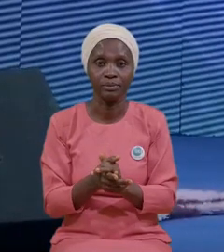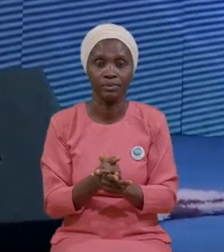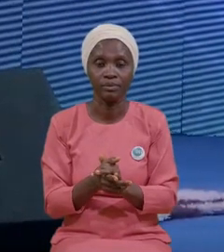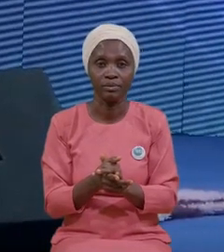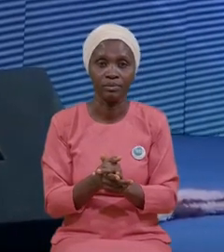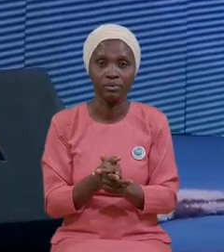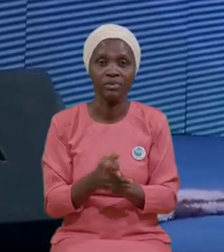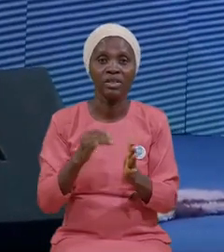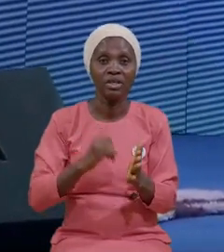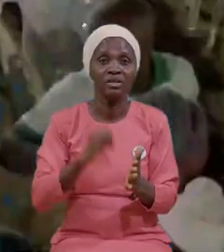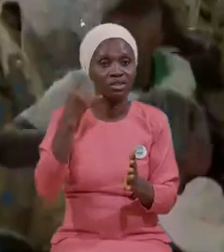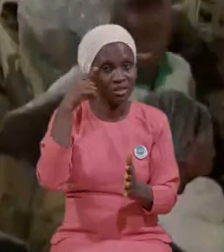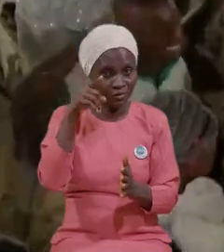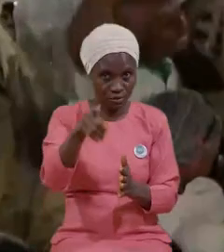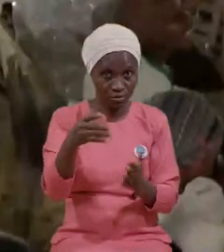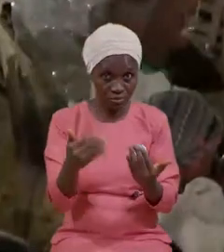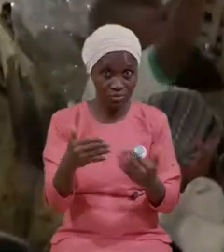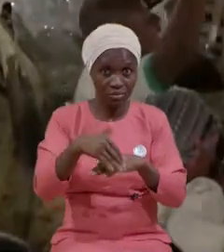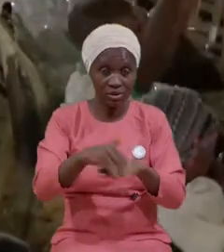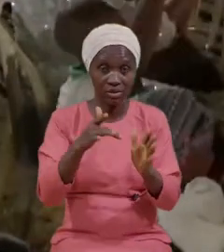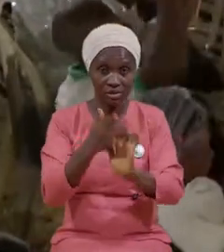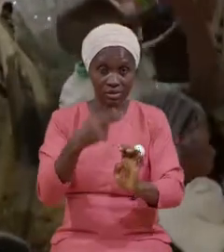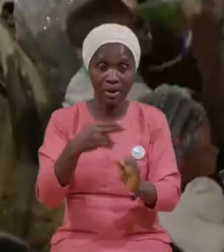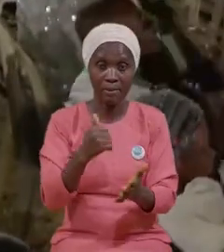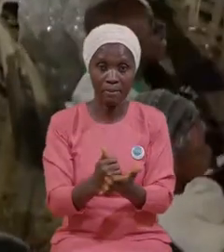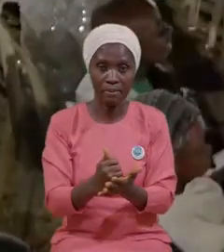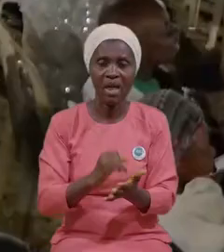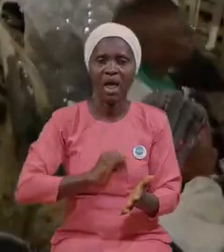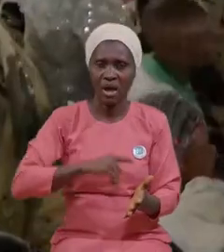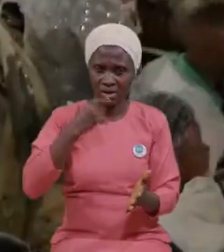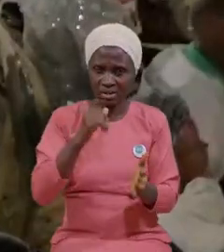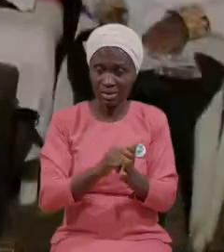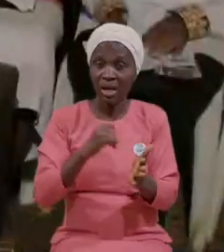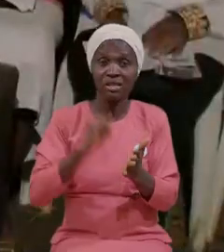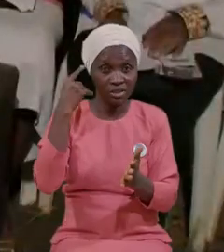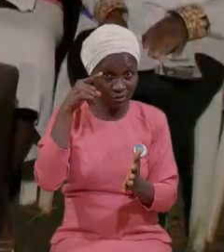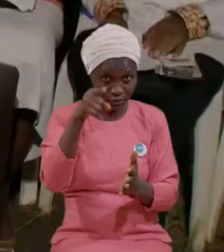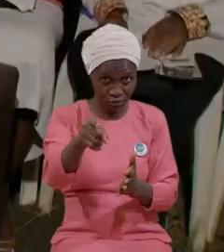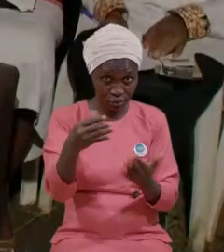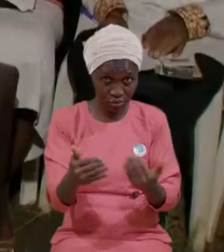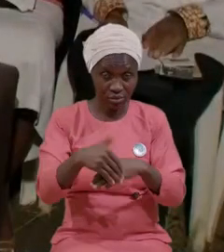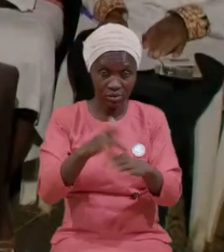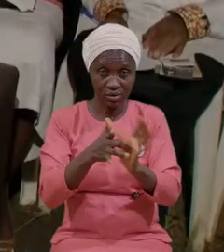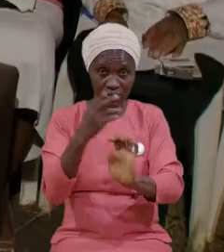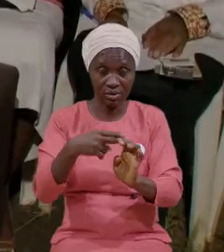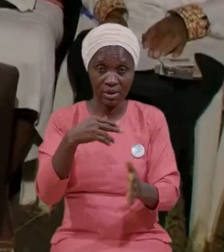It is for you tonight. I said, it is for you tonight.